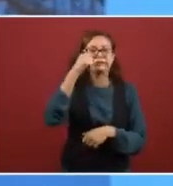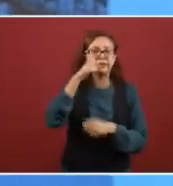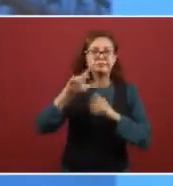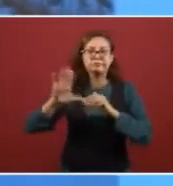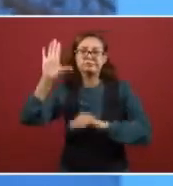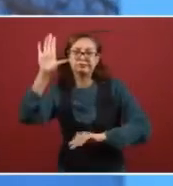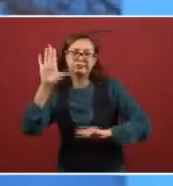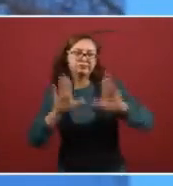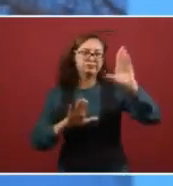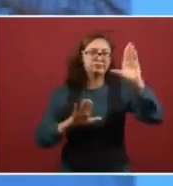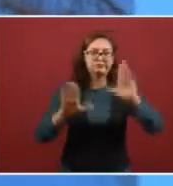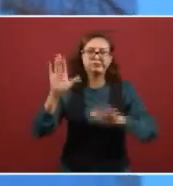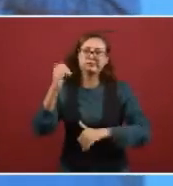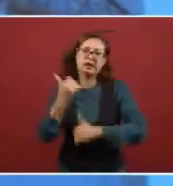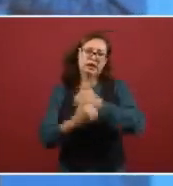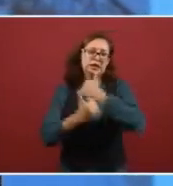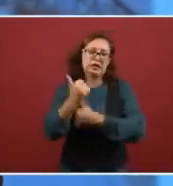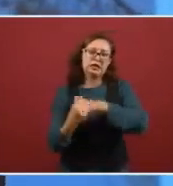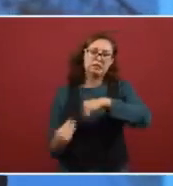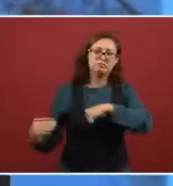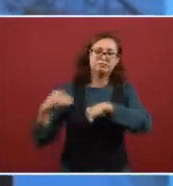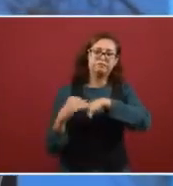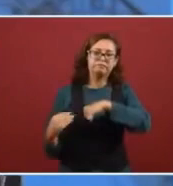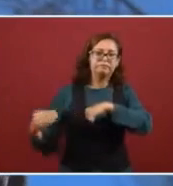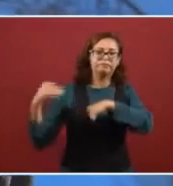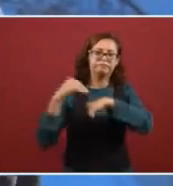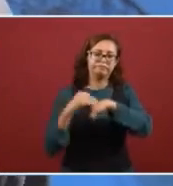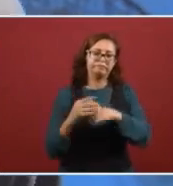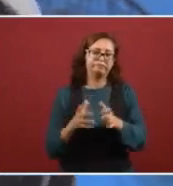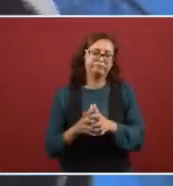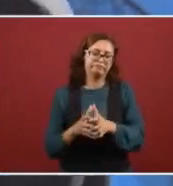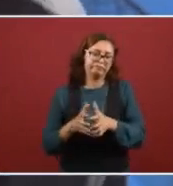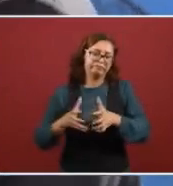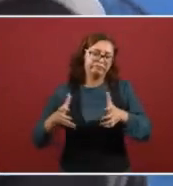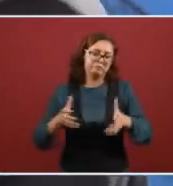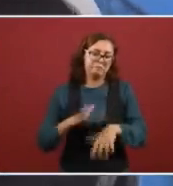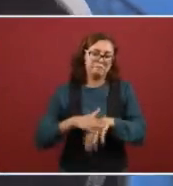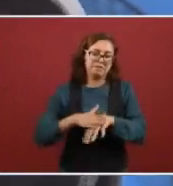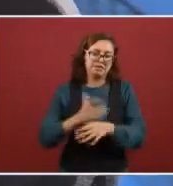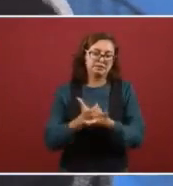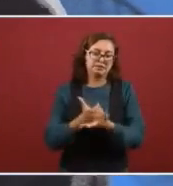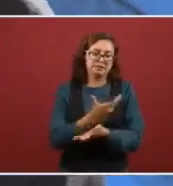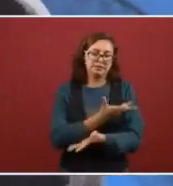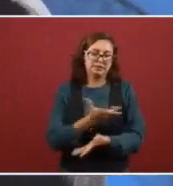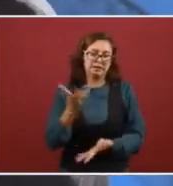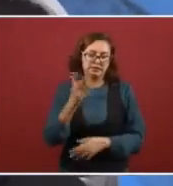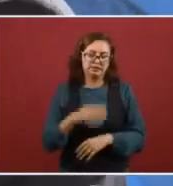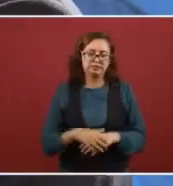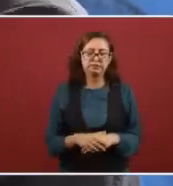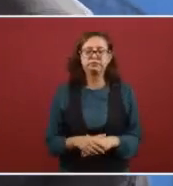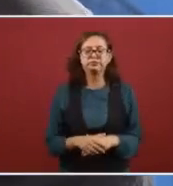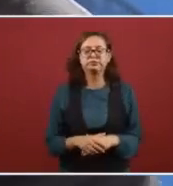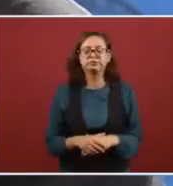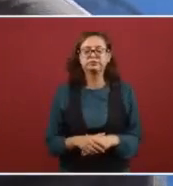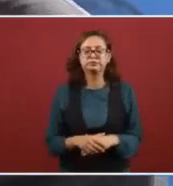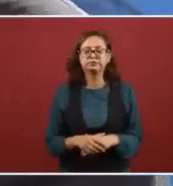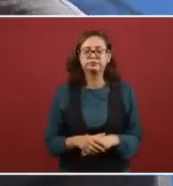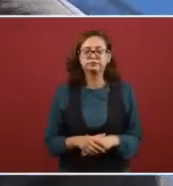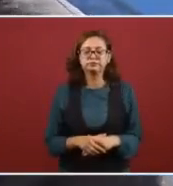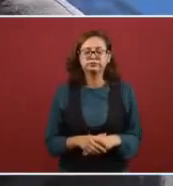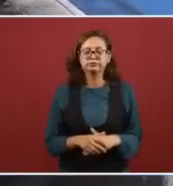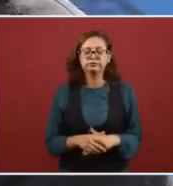they usually wind up paying more than that. So in this case, we would like,